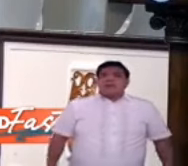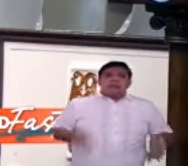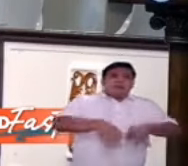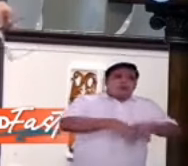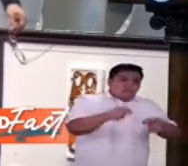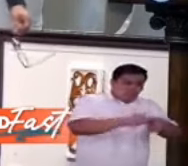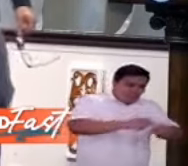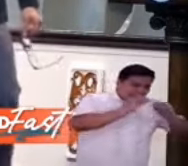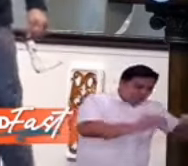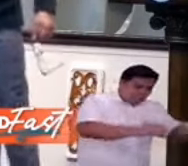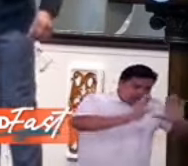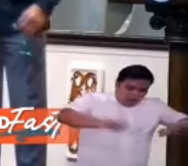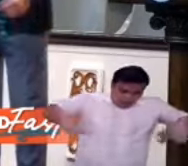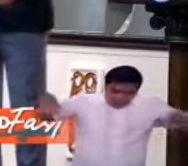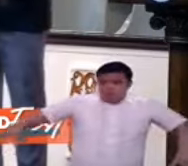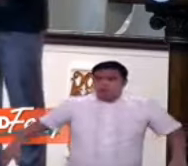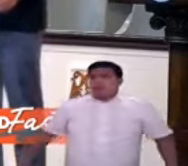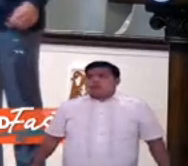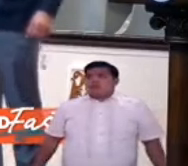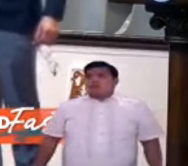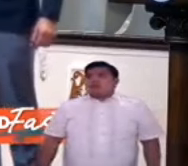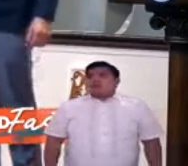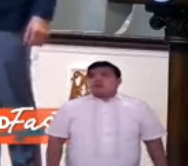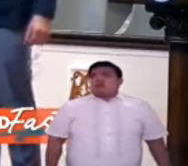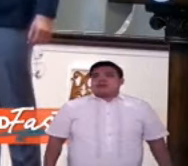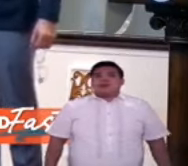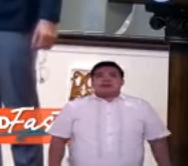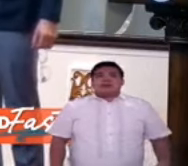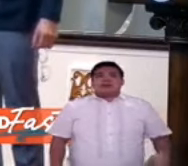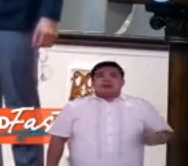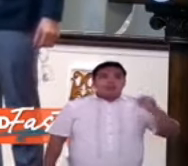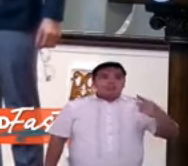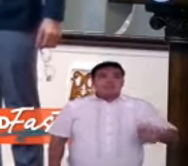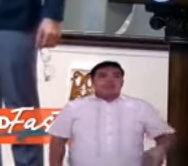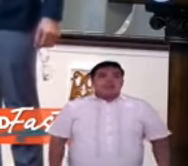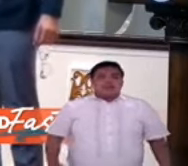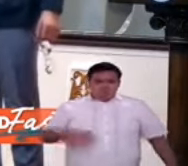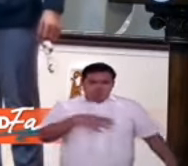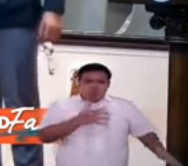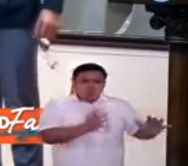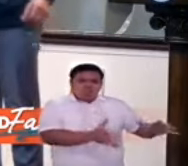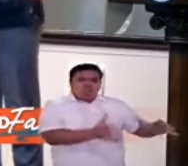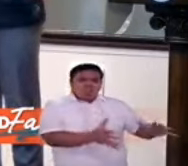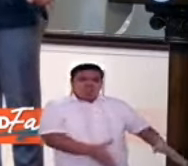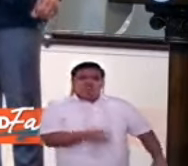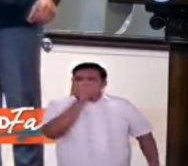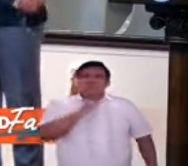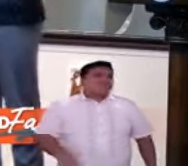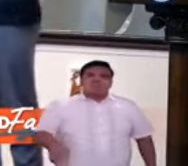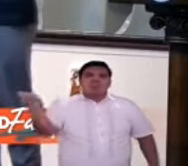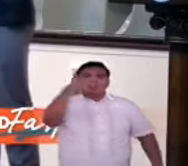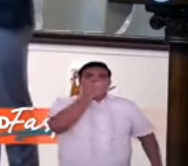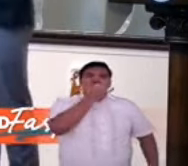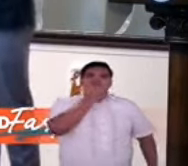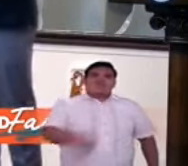na. Wala na. Decoration na lang na. Kuha na lang na, just to be able